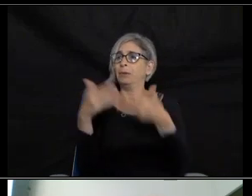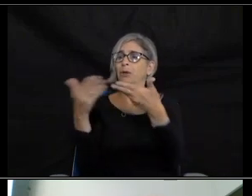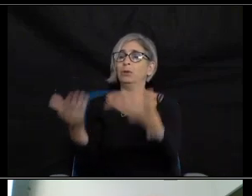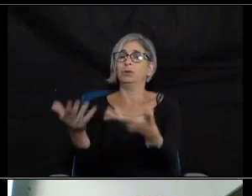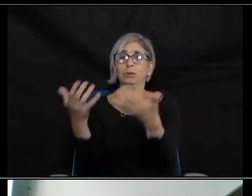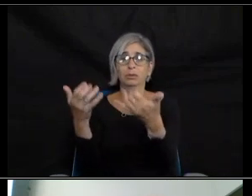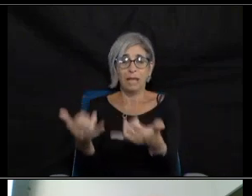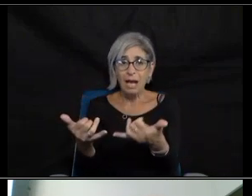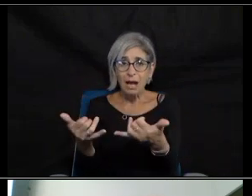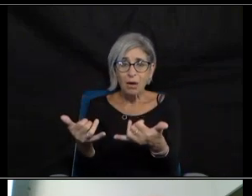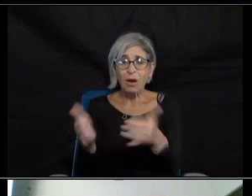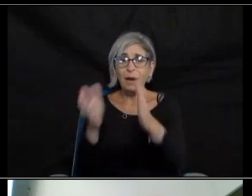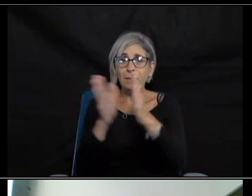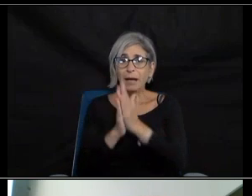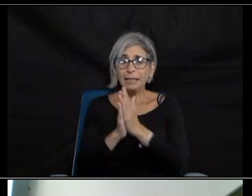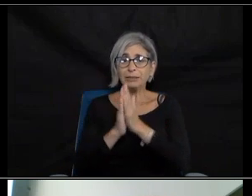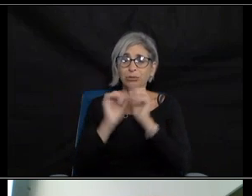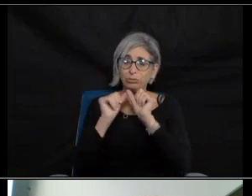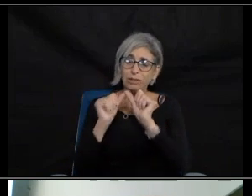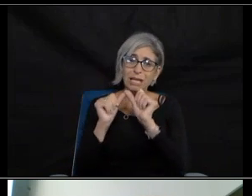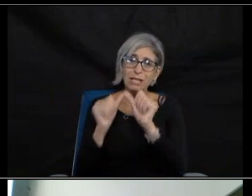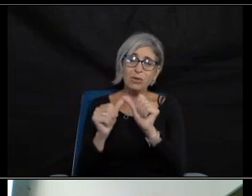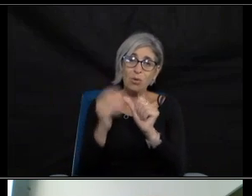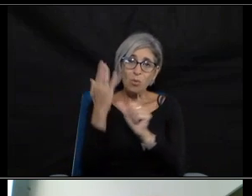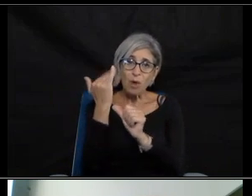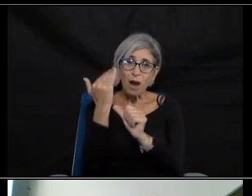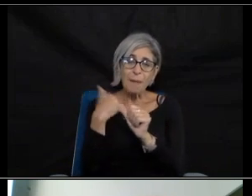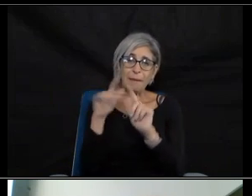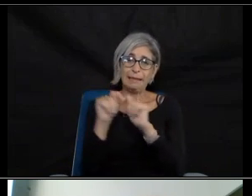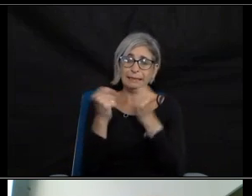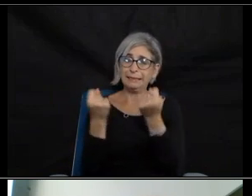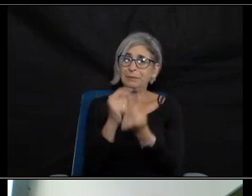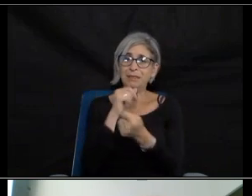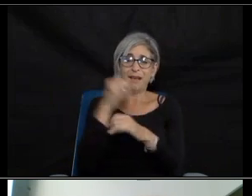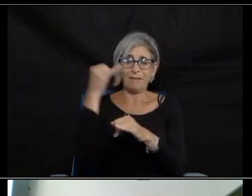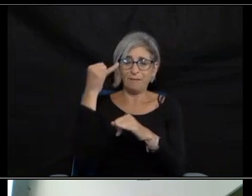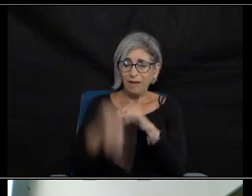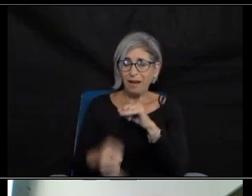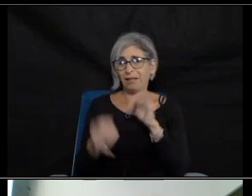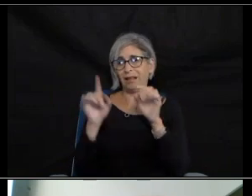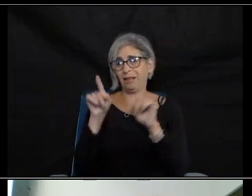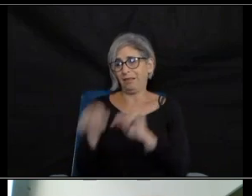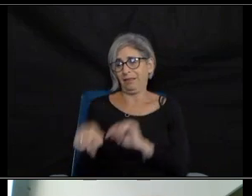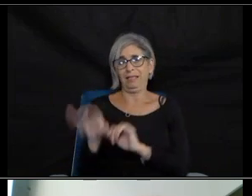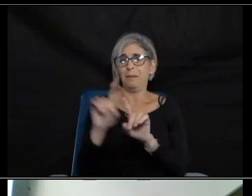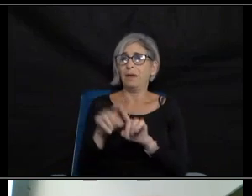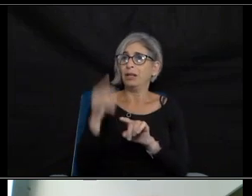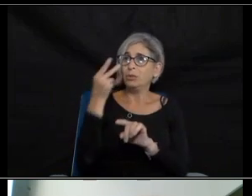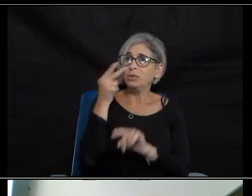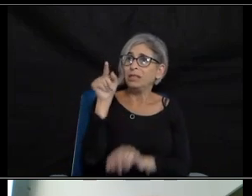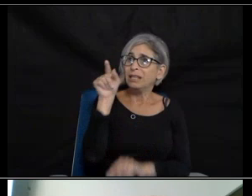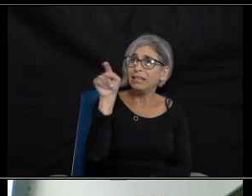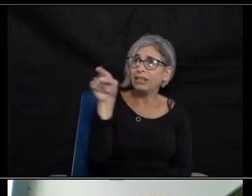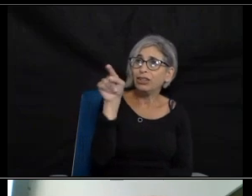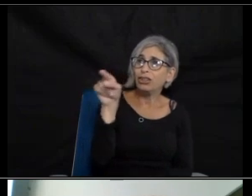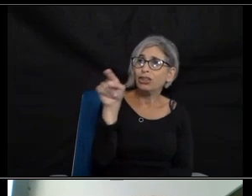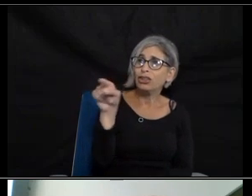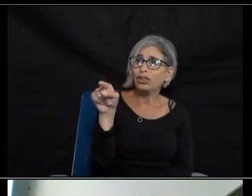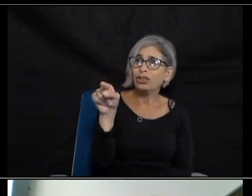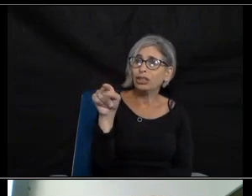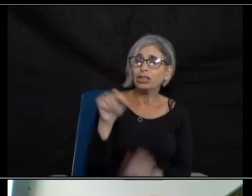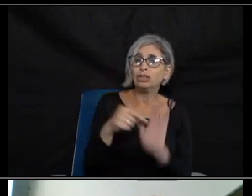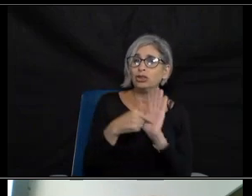which I asked for a continuance because my team has not completely finalized that, but what you see here is quite